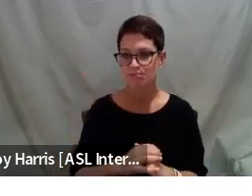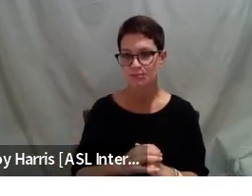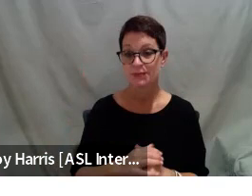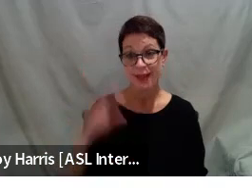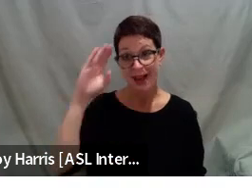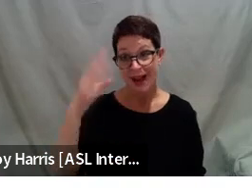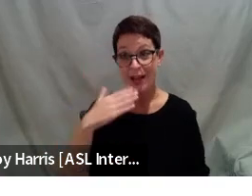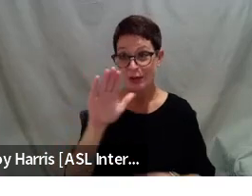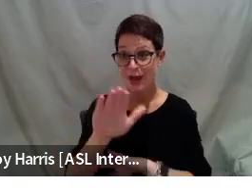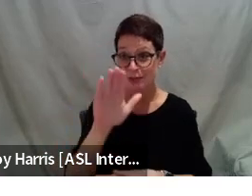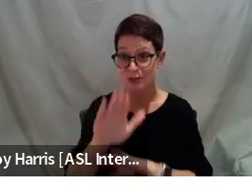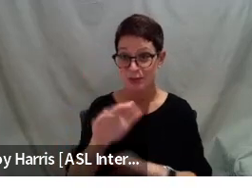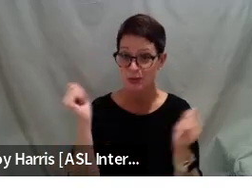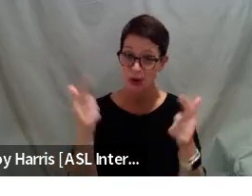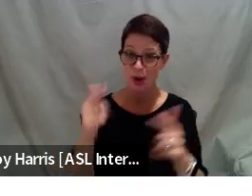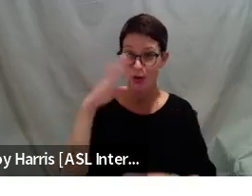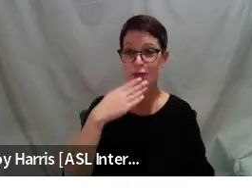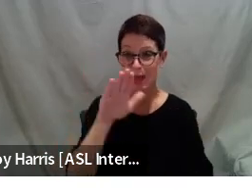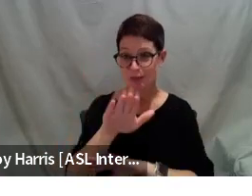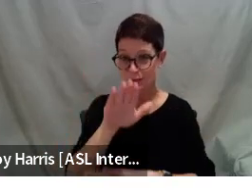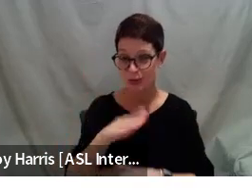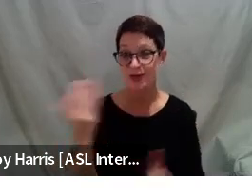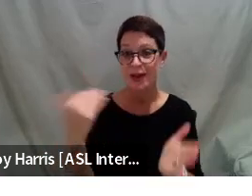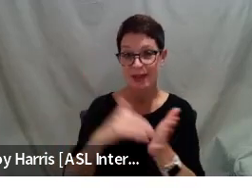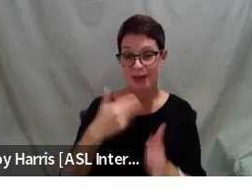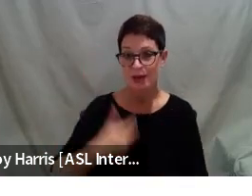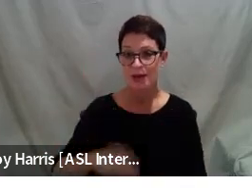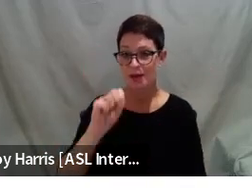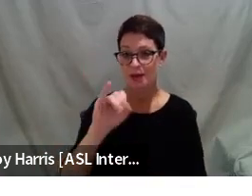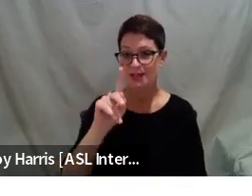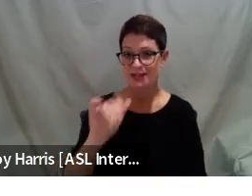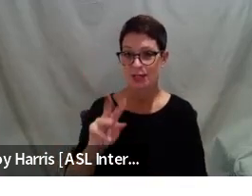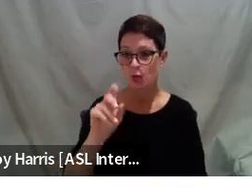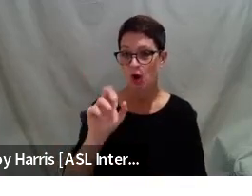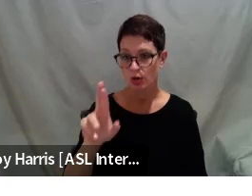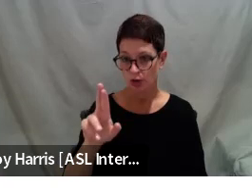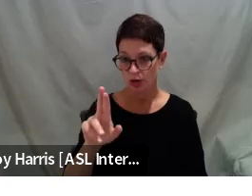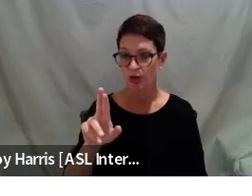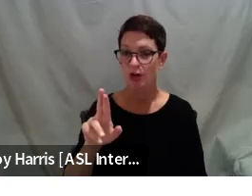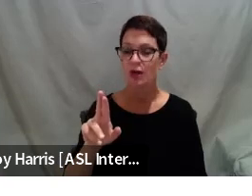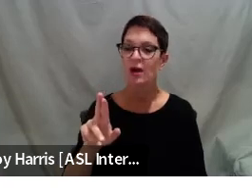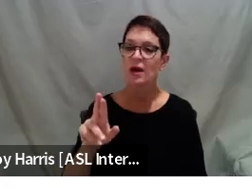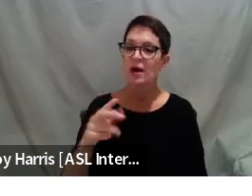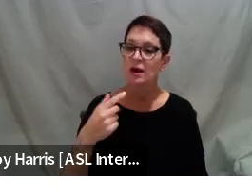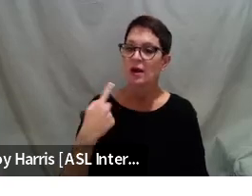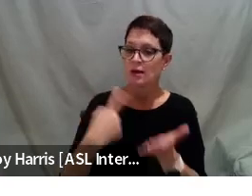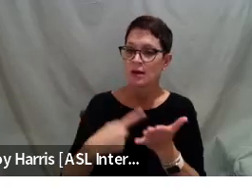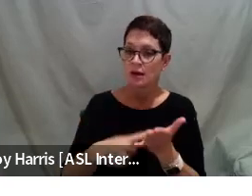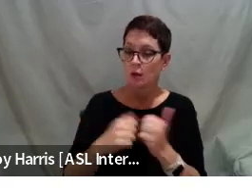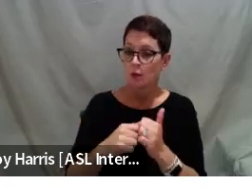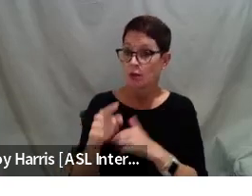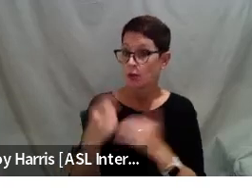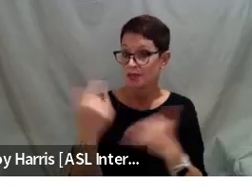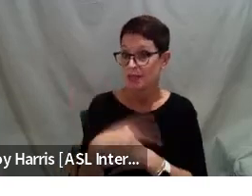Hi, good afternoon, everyone. Again, my name is Sydney Walker, and I'm going to talk to you